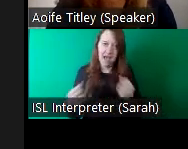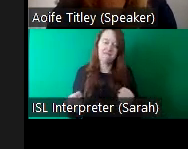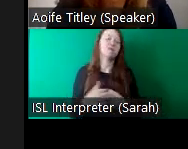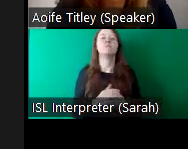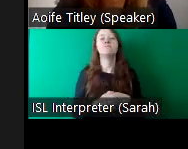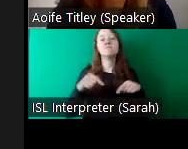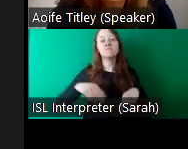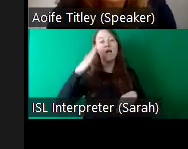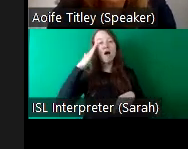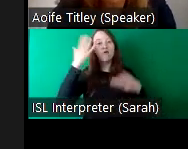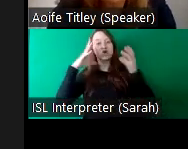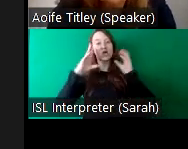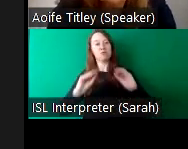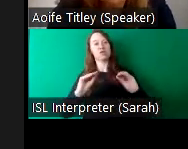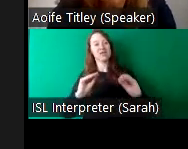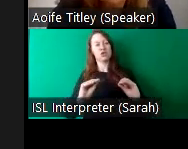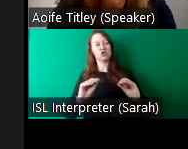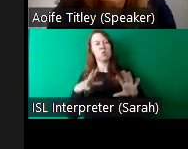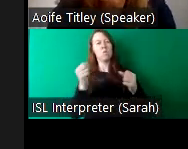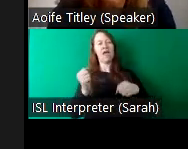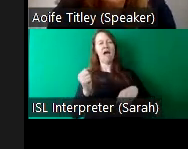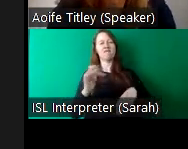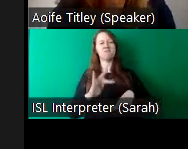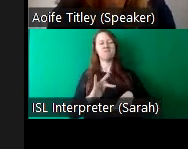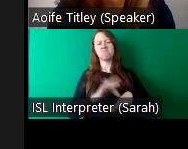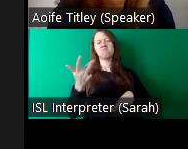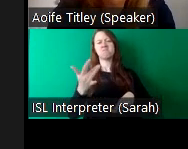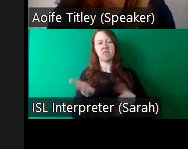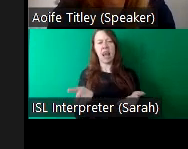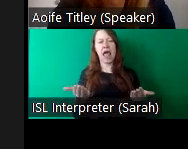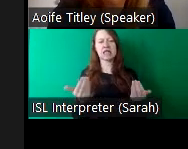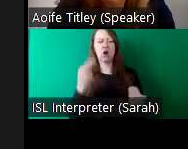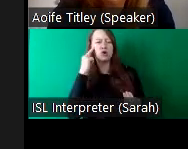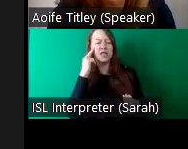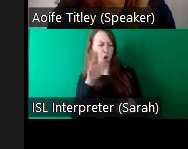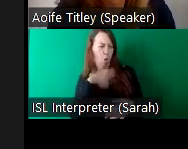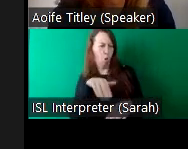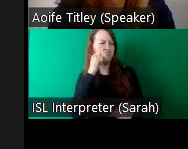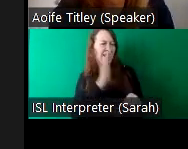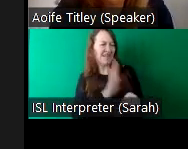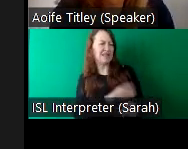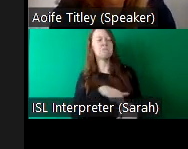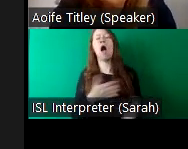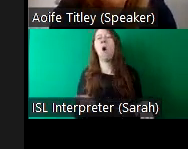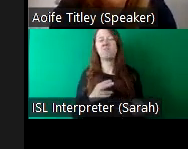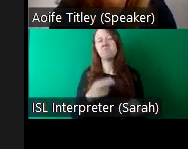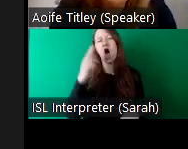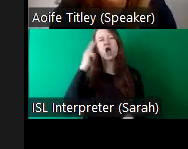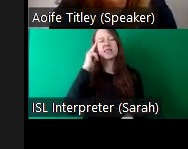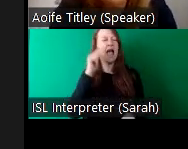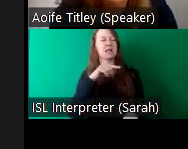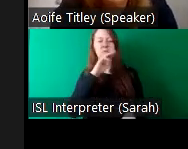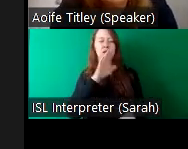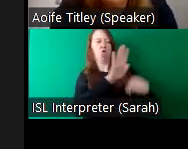still have a very superficial understanding of what racism is, and to conceive of it as something, that's merely prejudice that happens